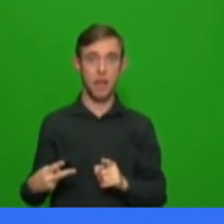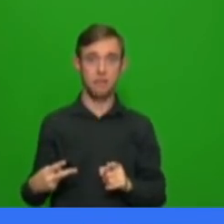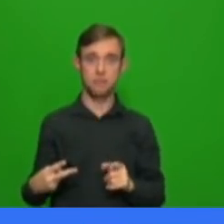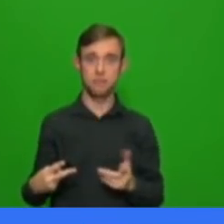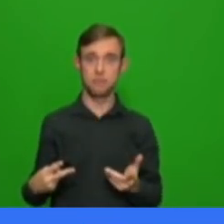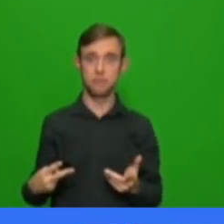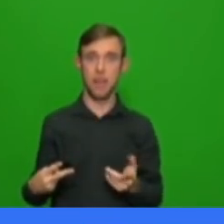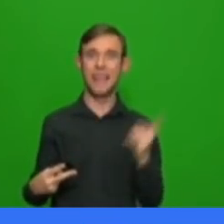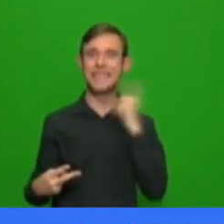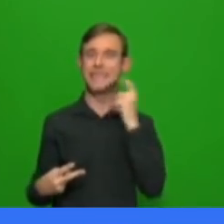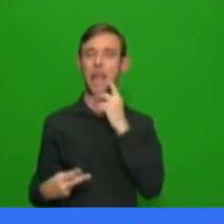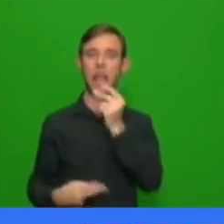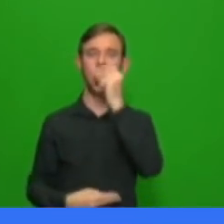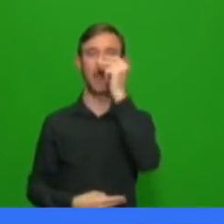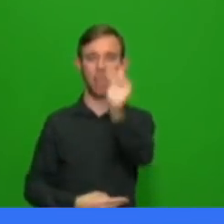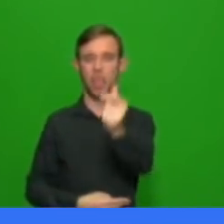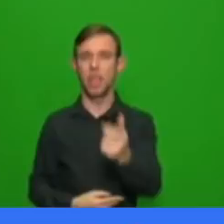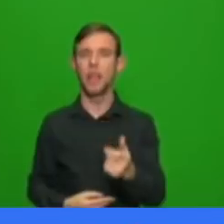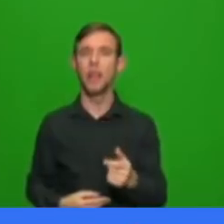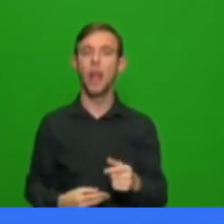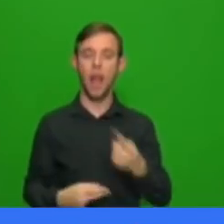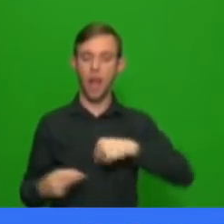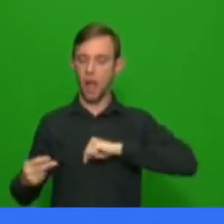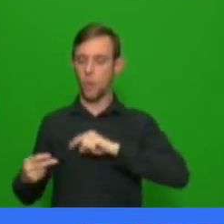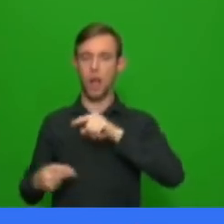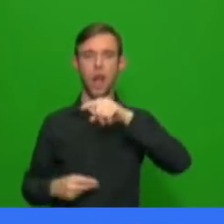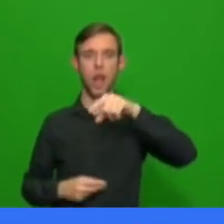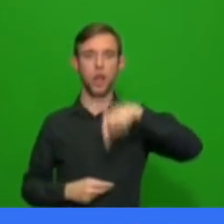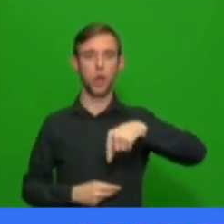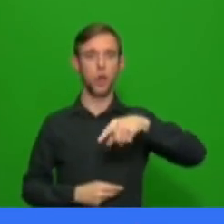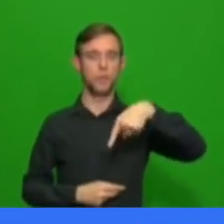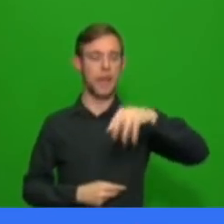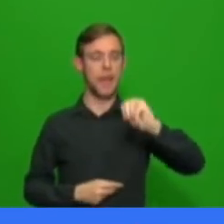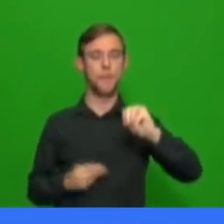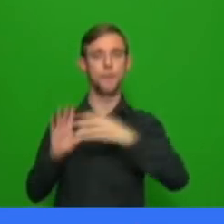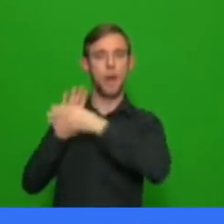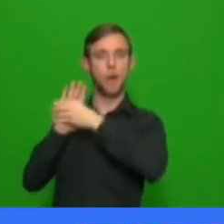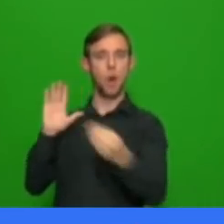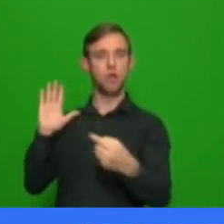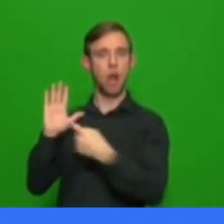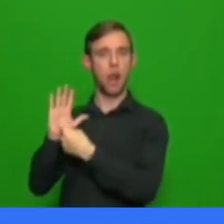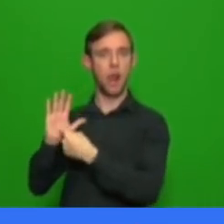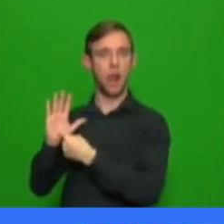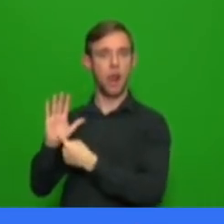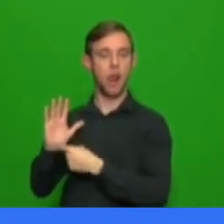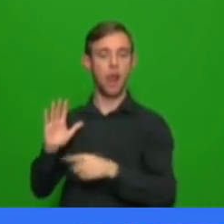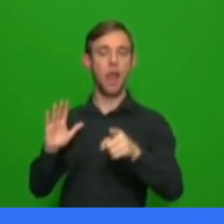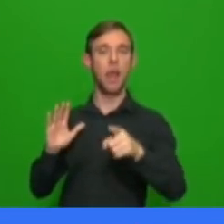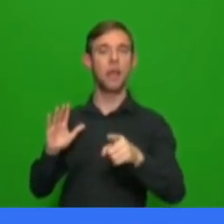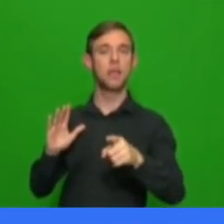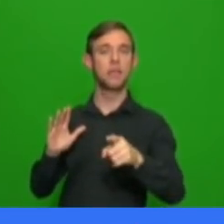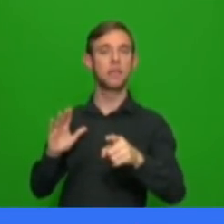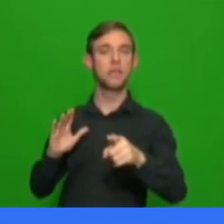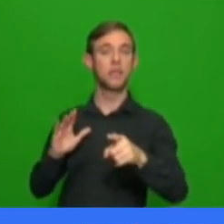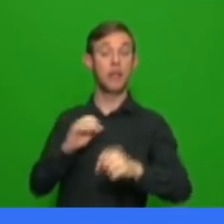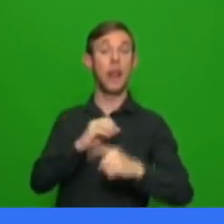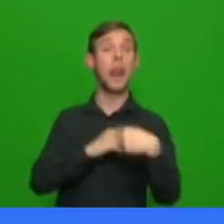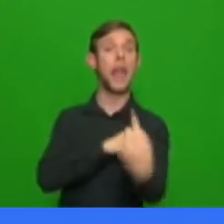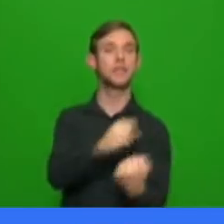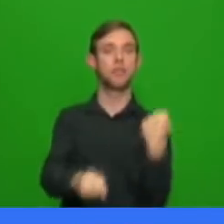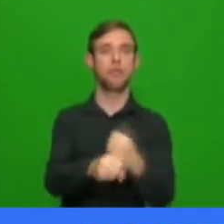say, well, according to our model, the cut is only required in the first quarter of next year, okay?